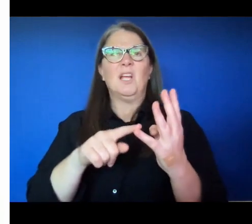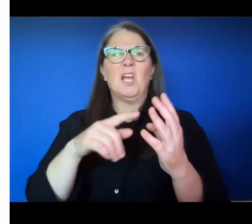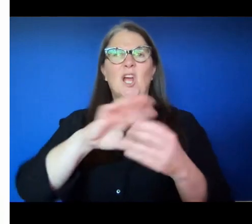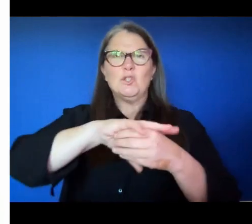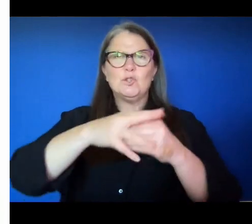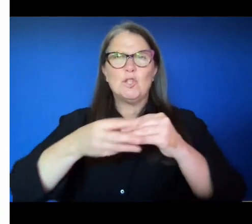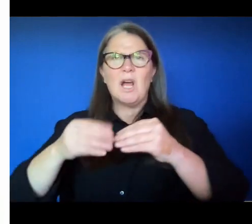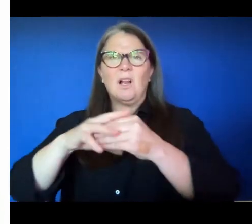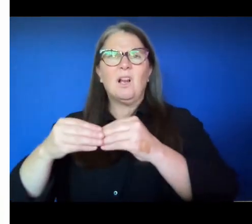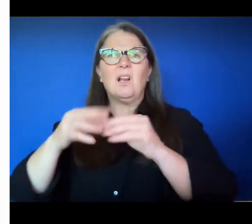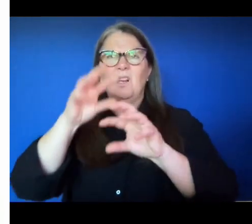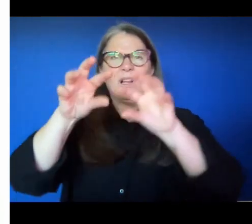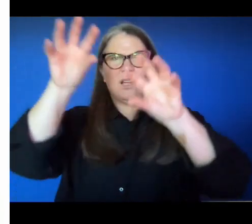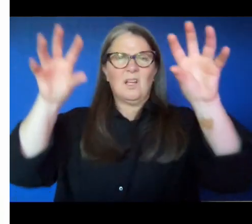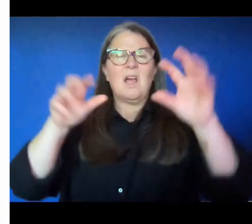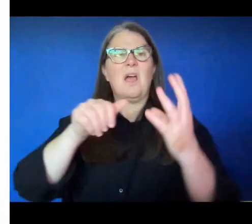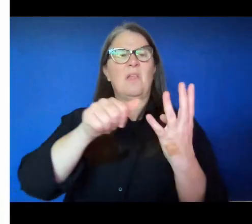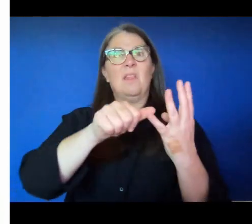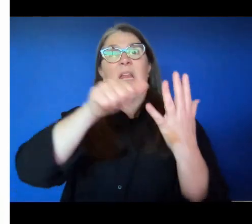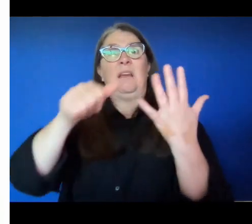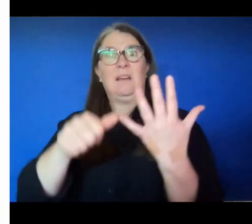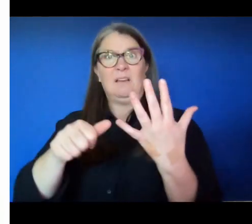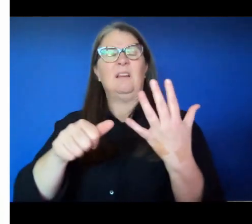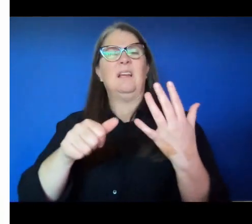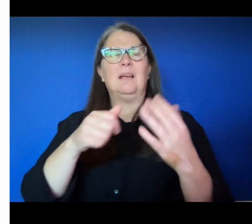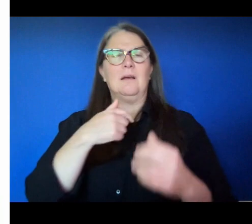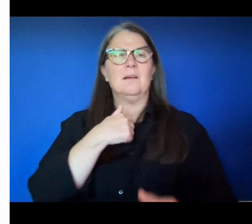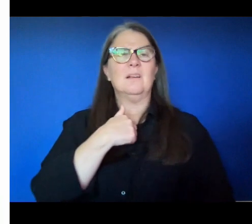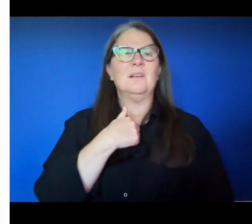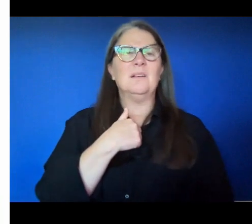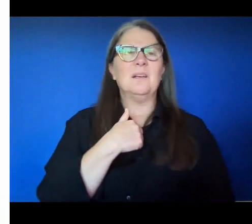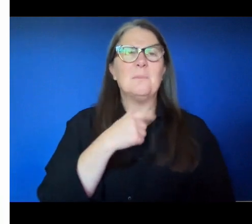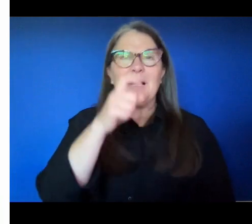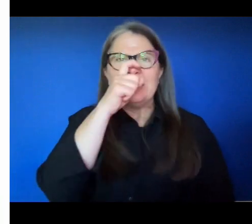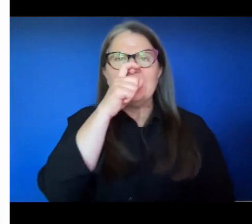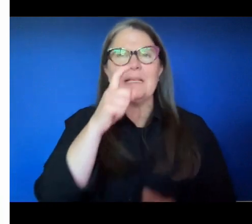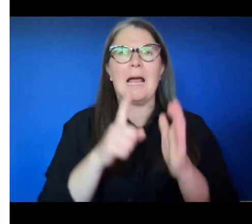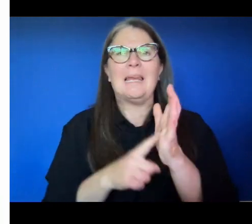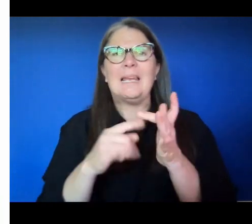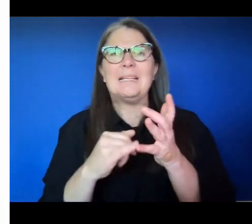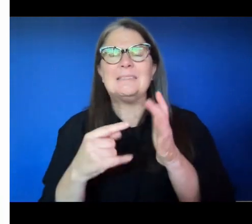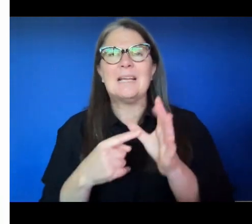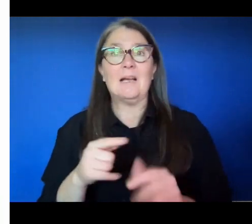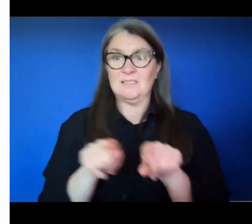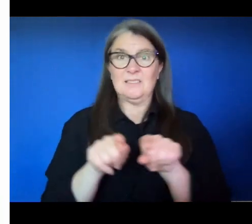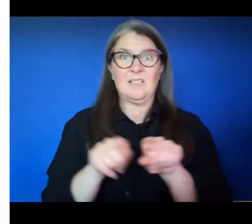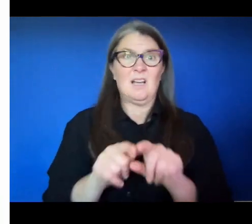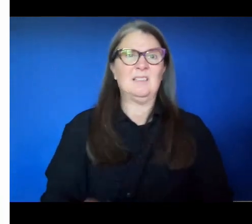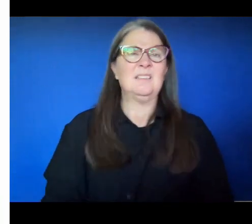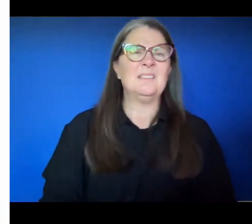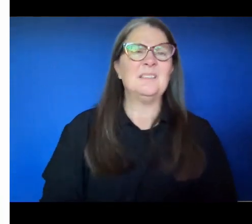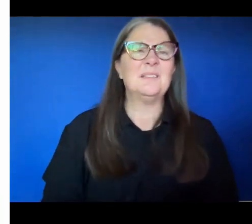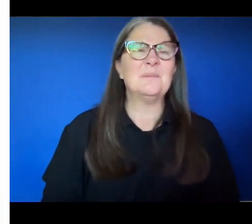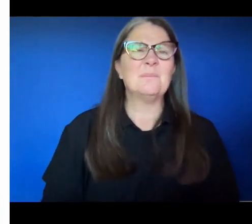Yeah, there's Rani with the freshwater mussel shells, and they're sort of almost like I call it the Lady Justice, with the hoop